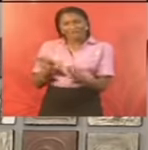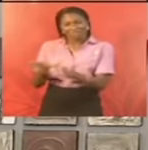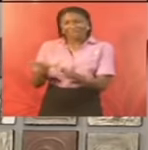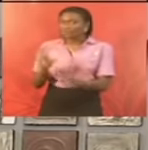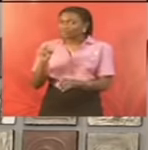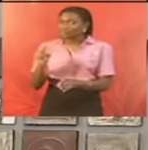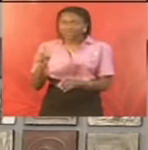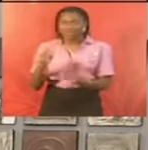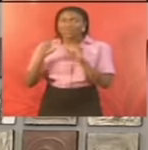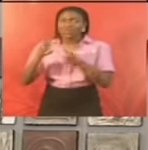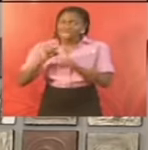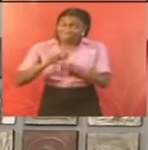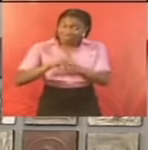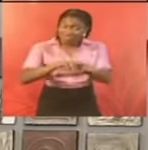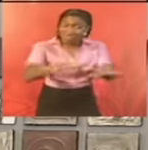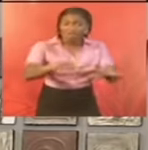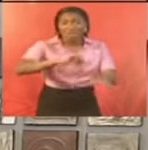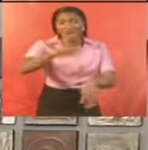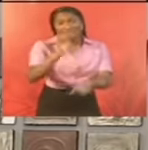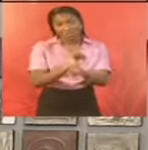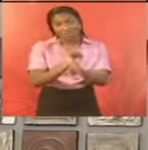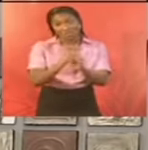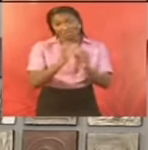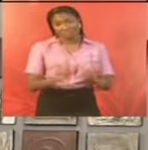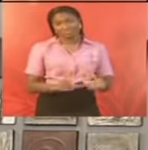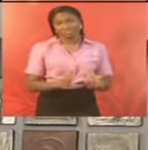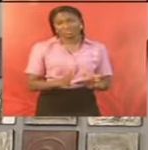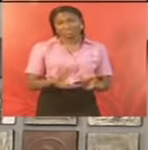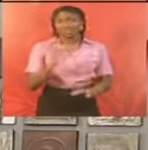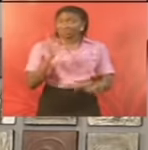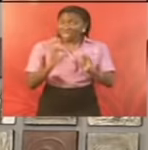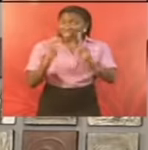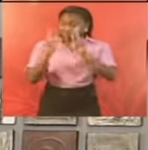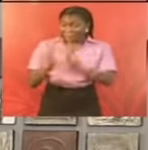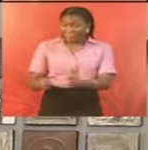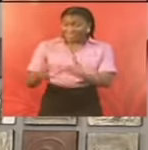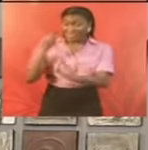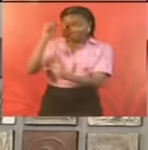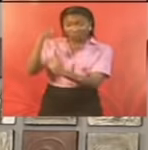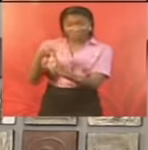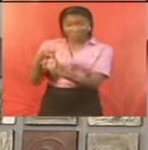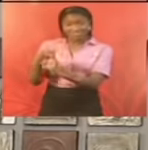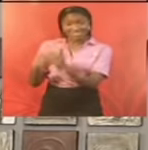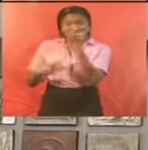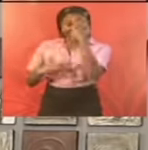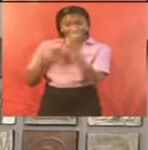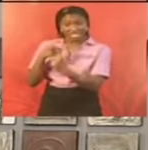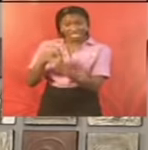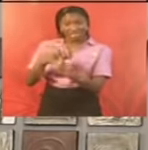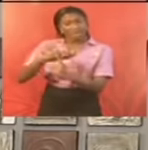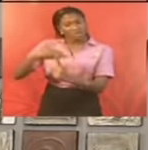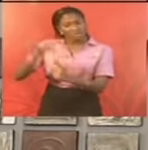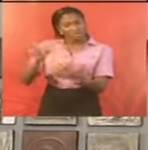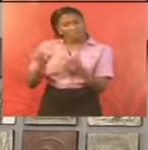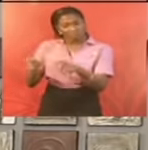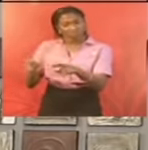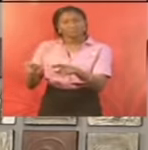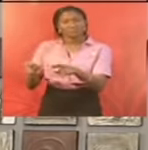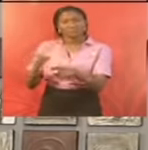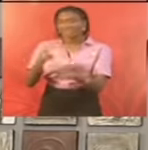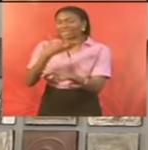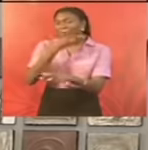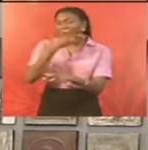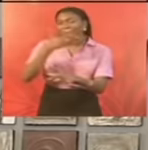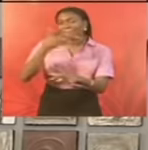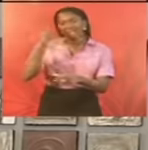being exposed. So quickly removing and isolating one ill person is the best way to ensure that your productivity